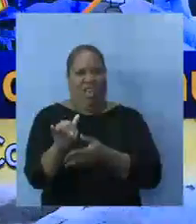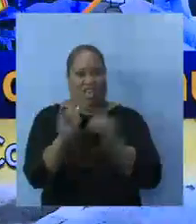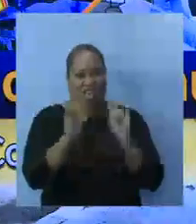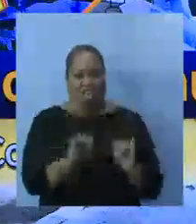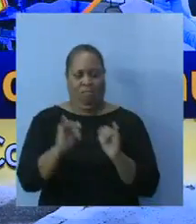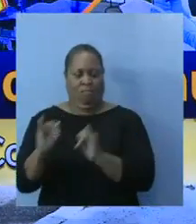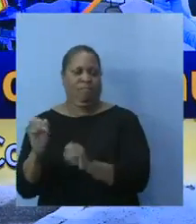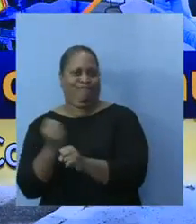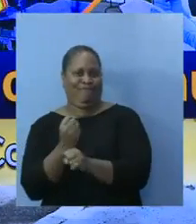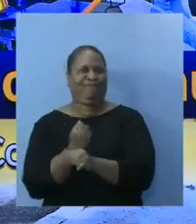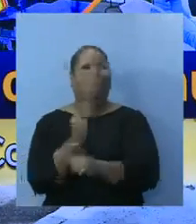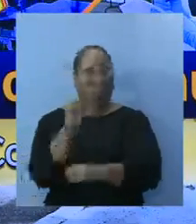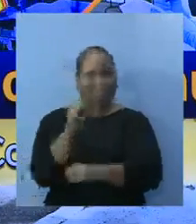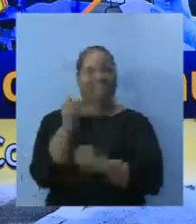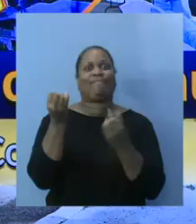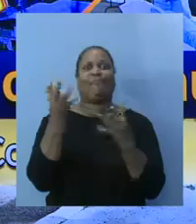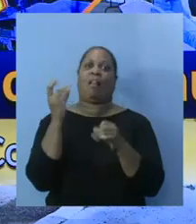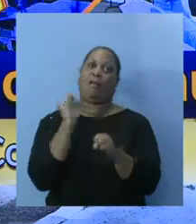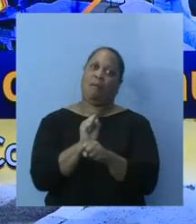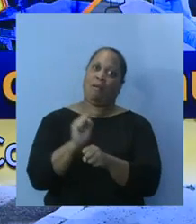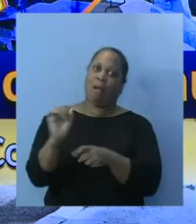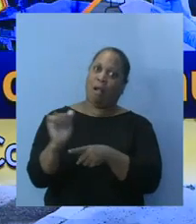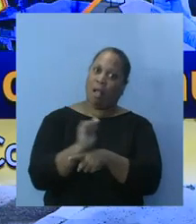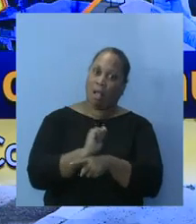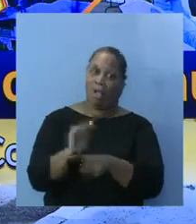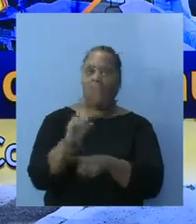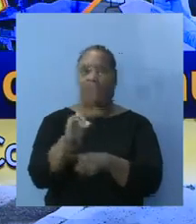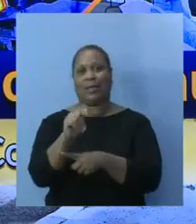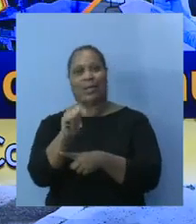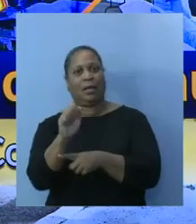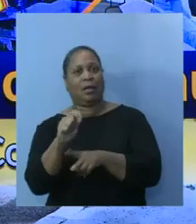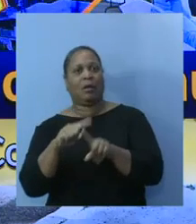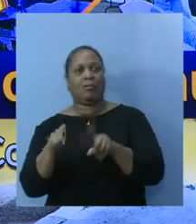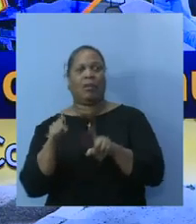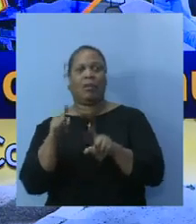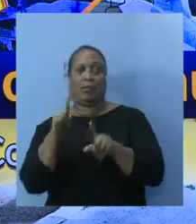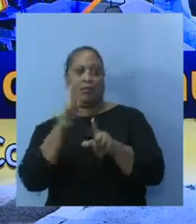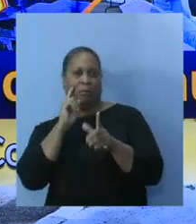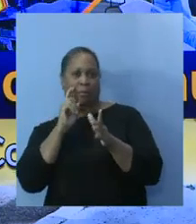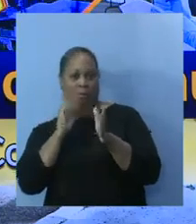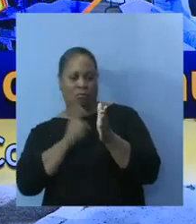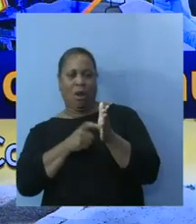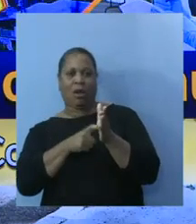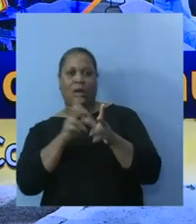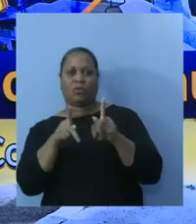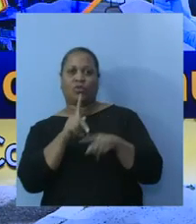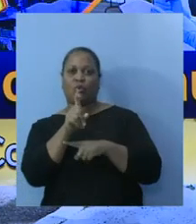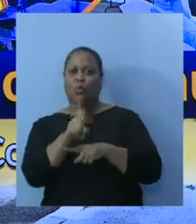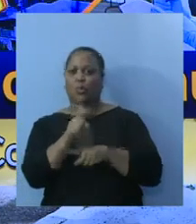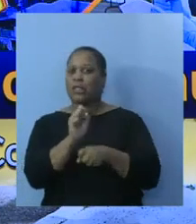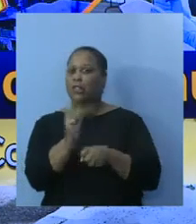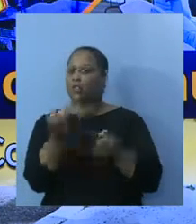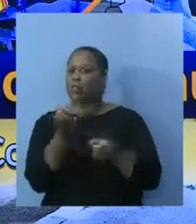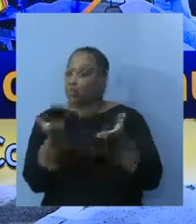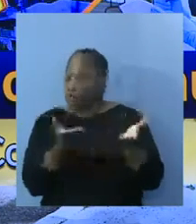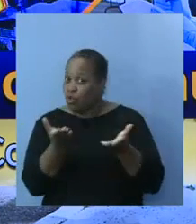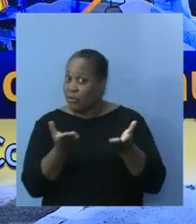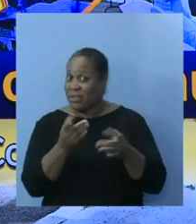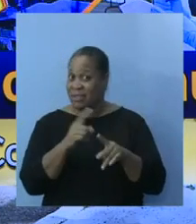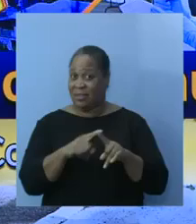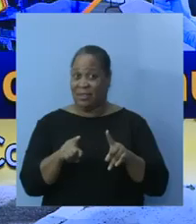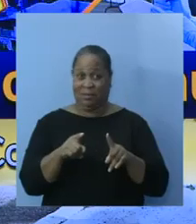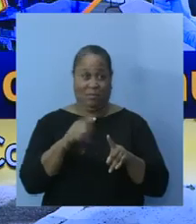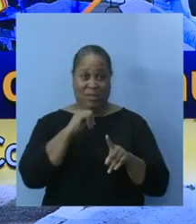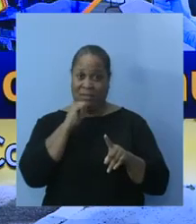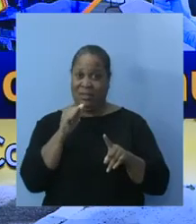And it is actually a data exercise. Though we can recognize the people who are in essential services, it's not as though if all the people came into the vaccination system